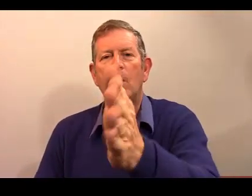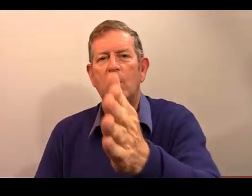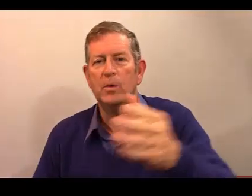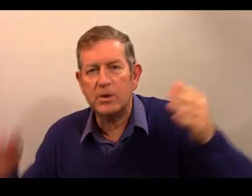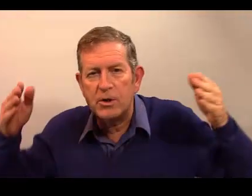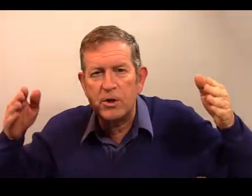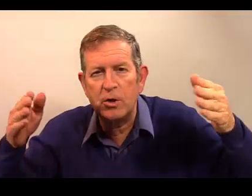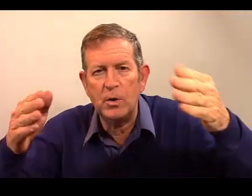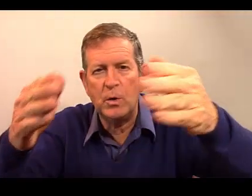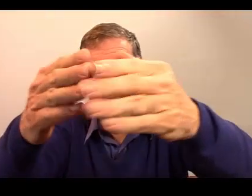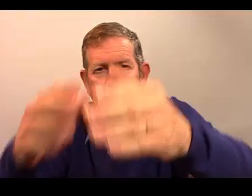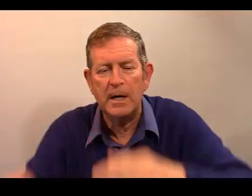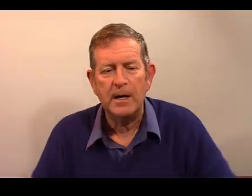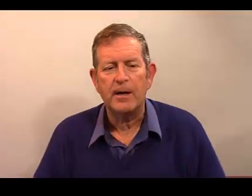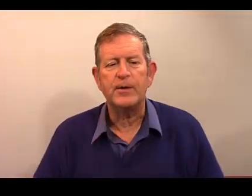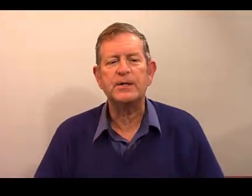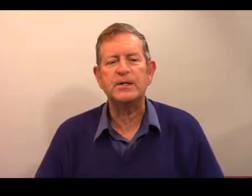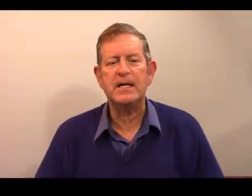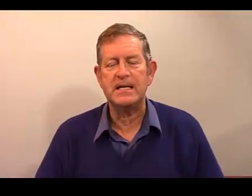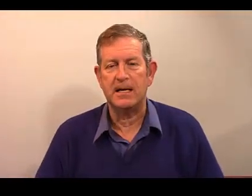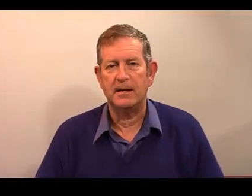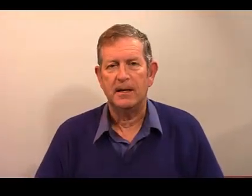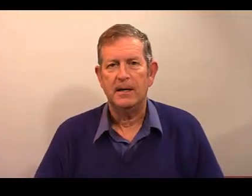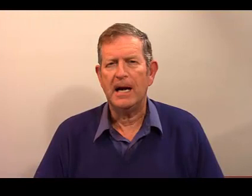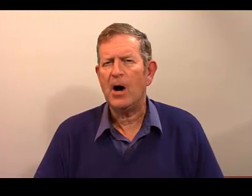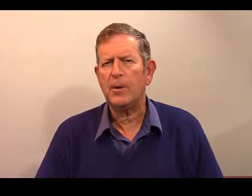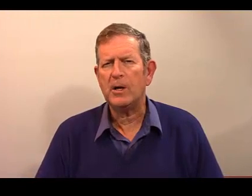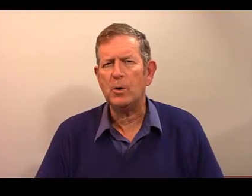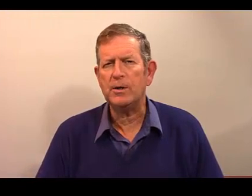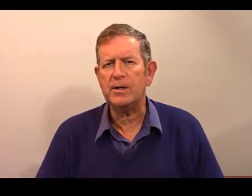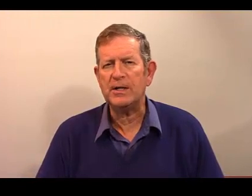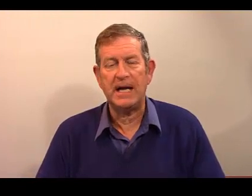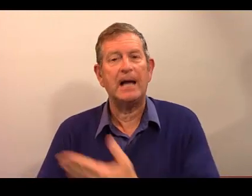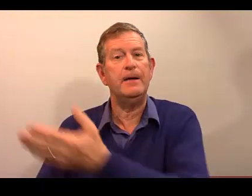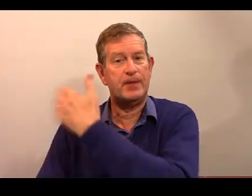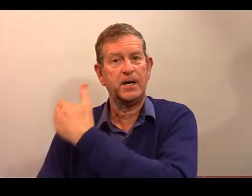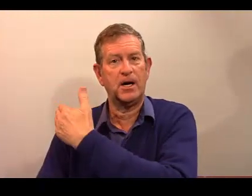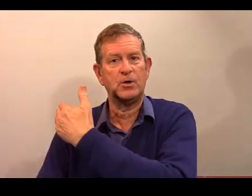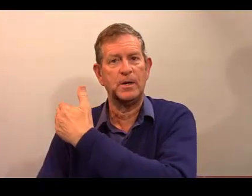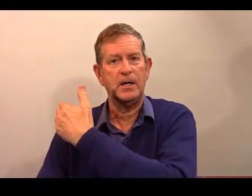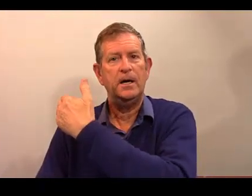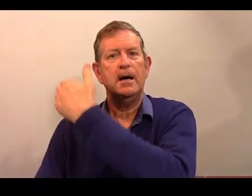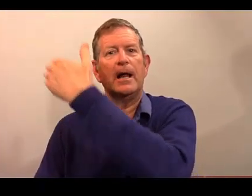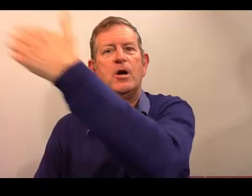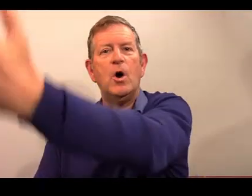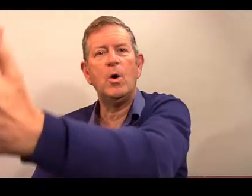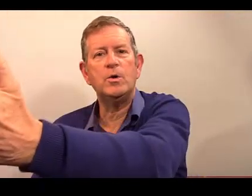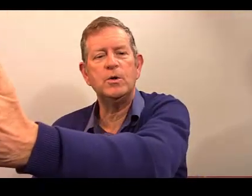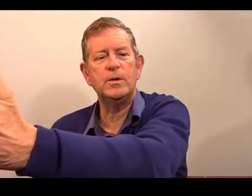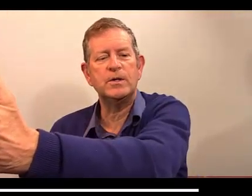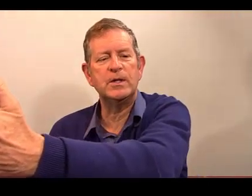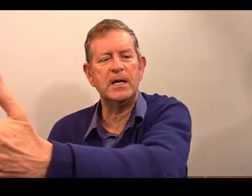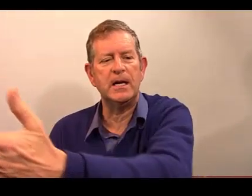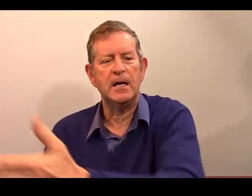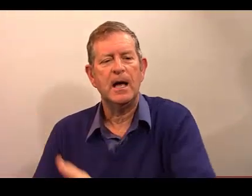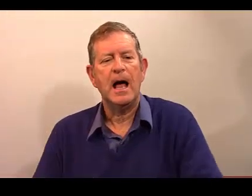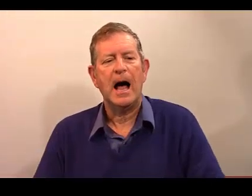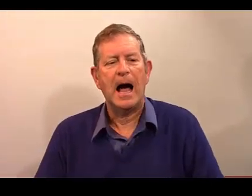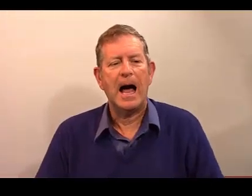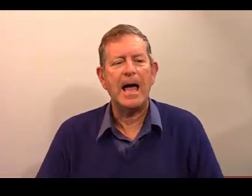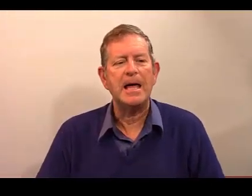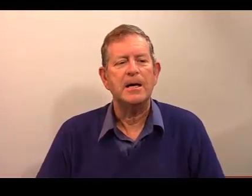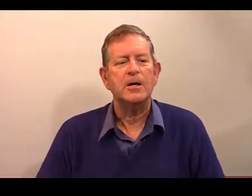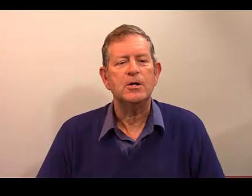I go to the city. And how do I go to the city? I live in the country, and I go to the